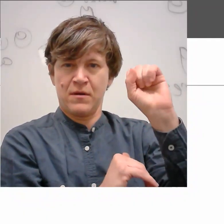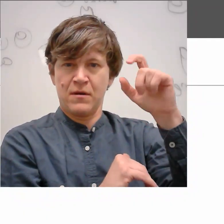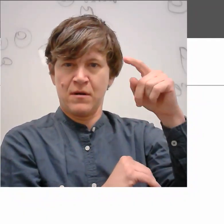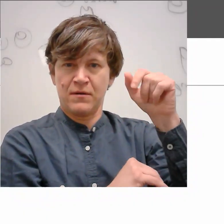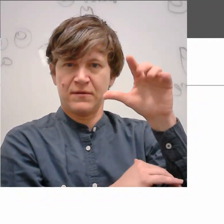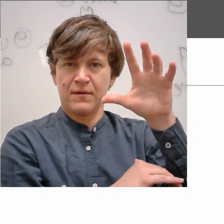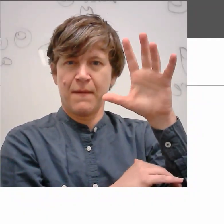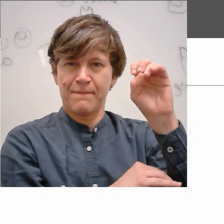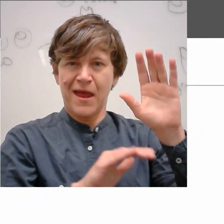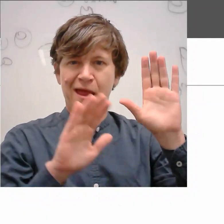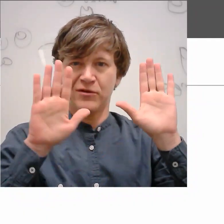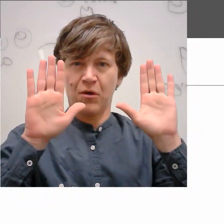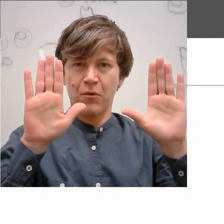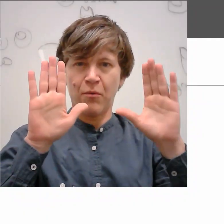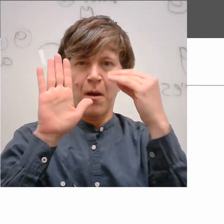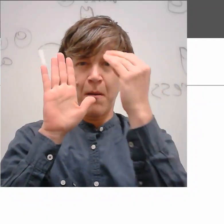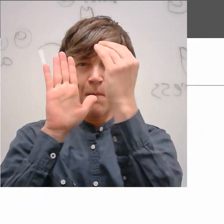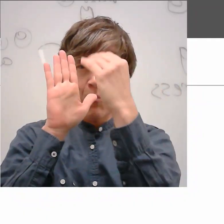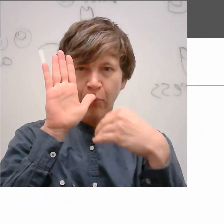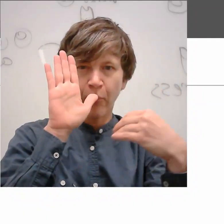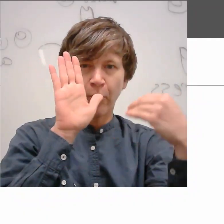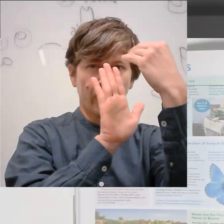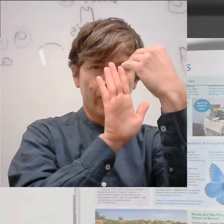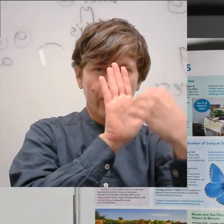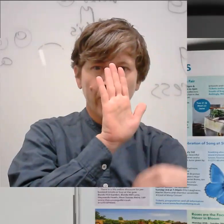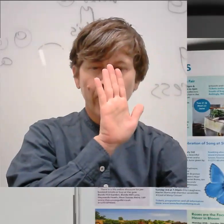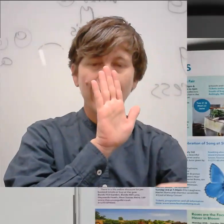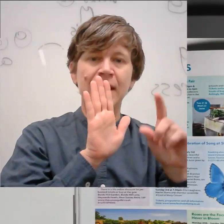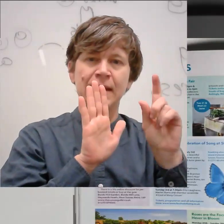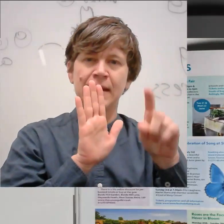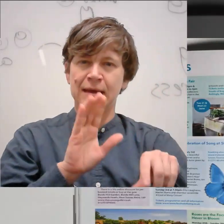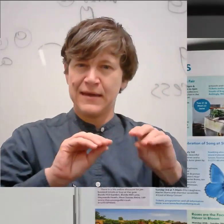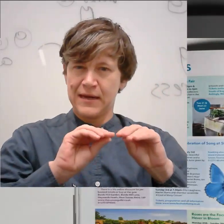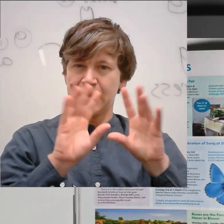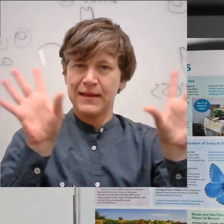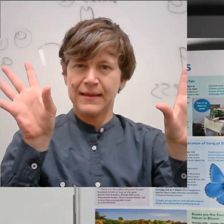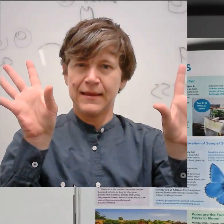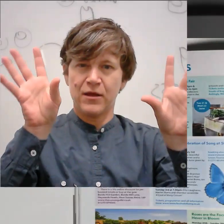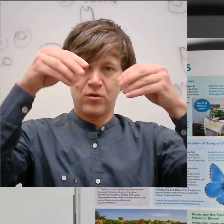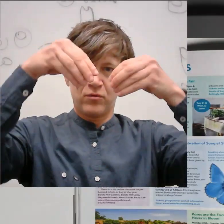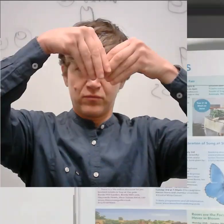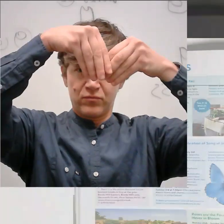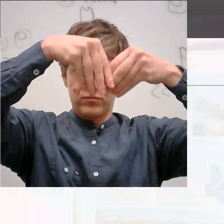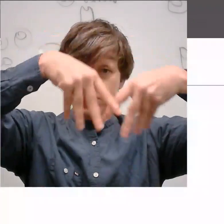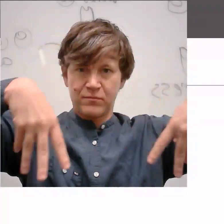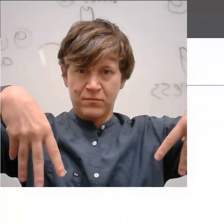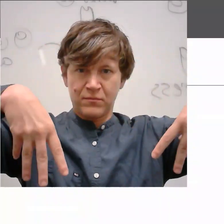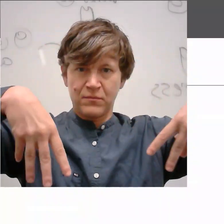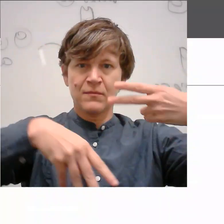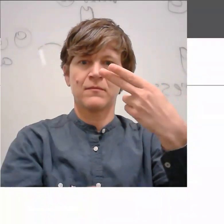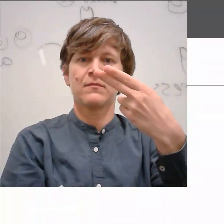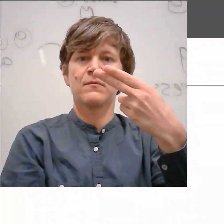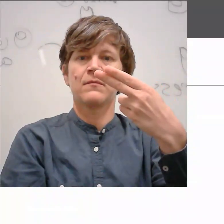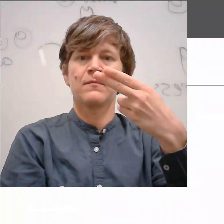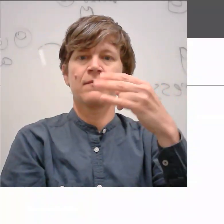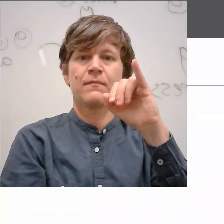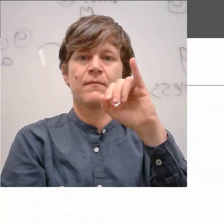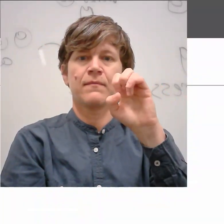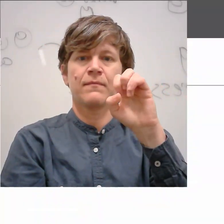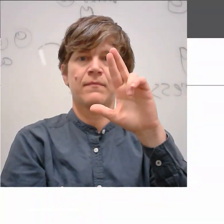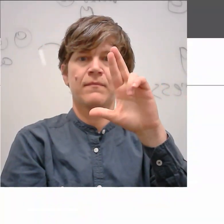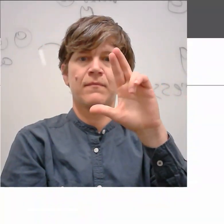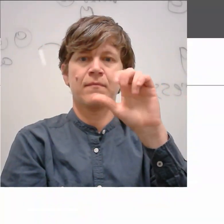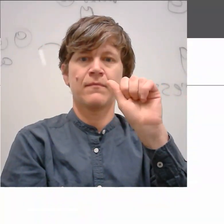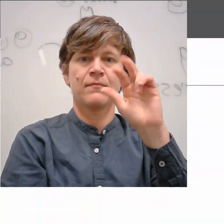a clear hierarchy conveyed with type size, weight, color. We also